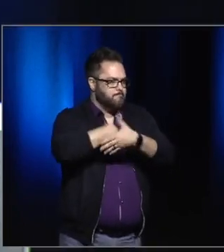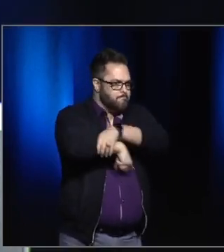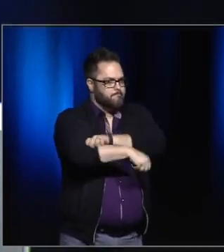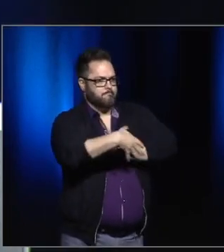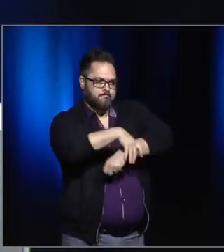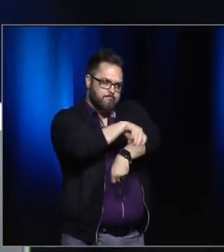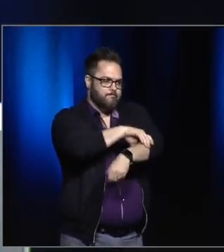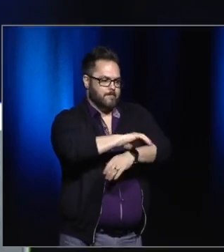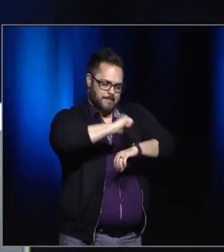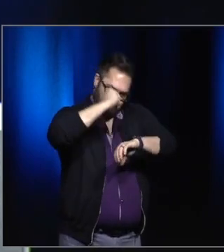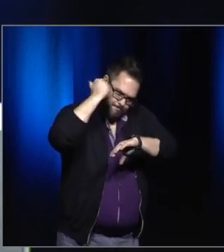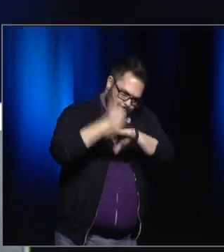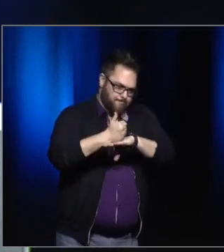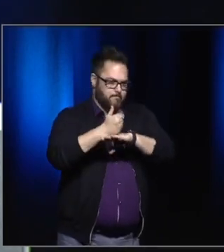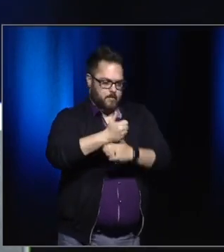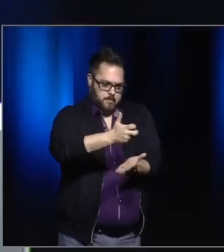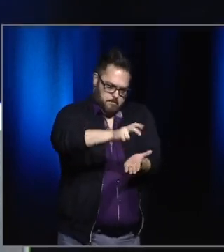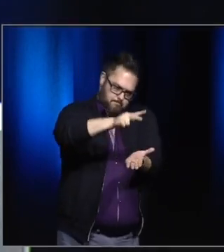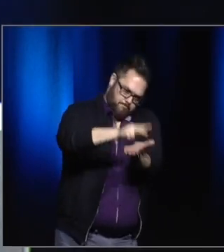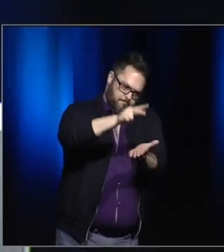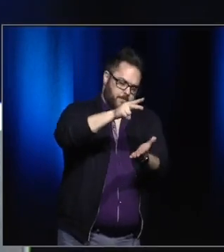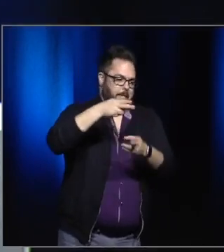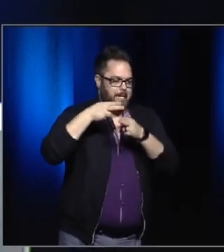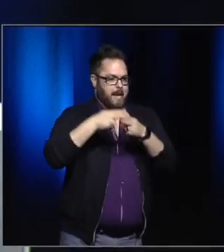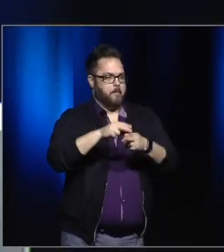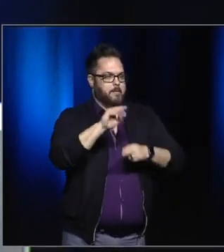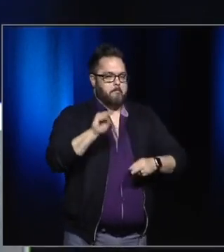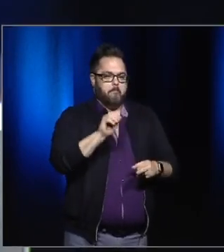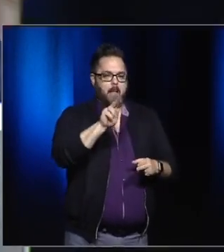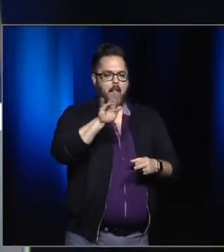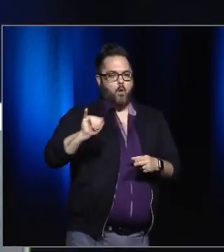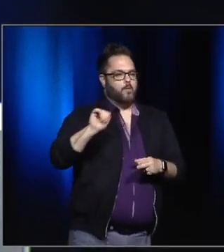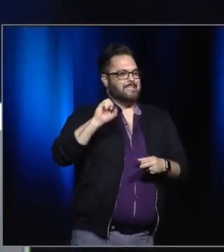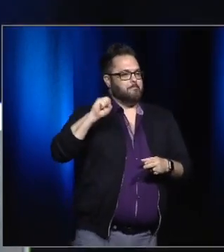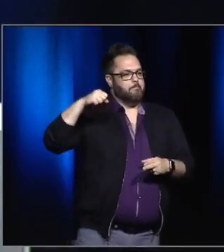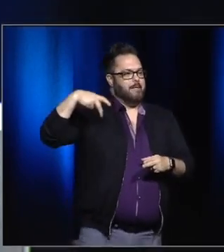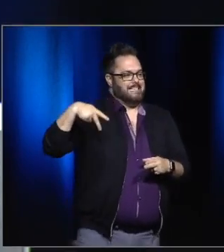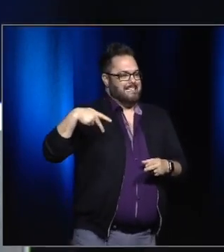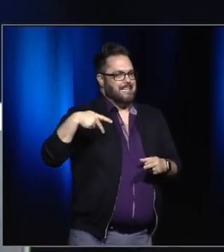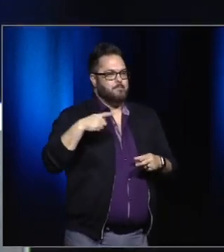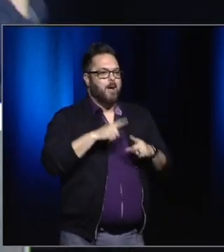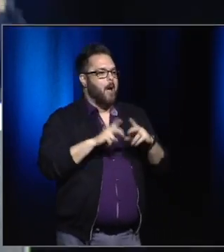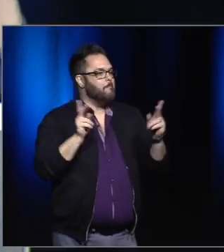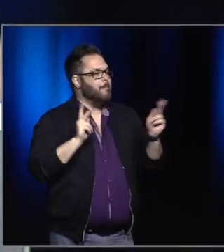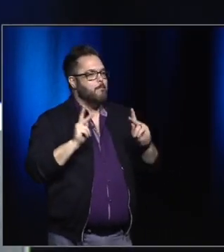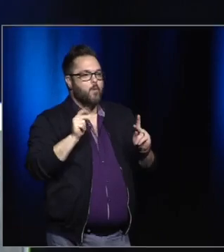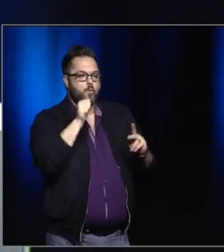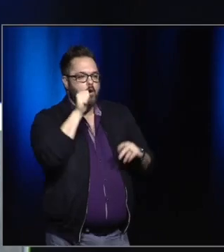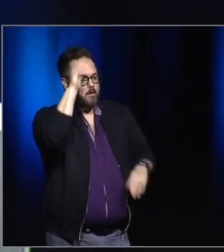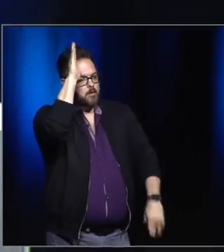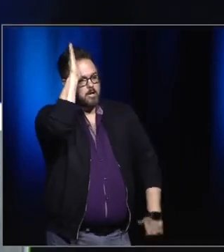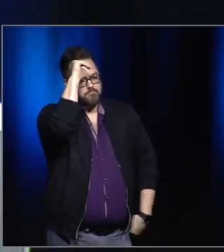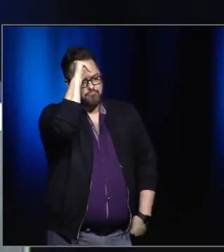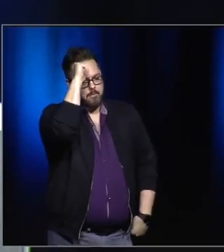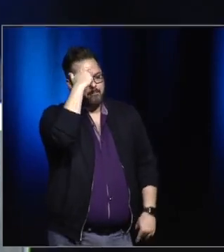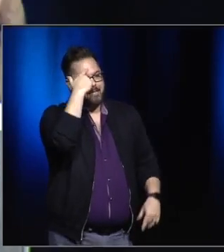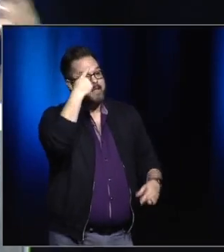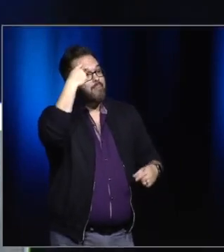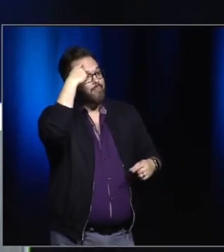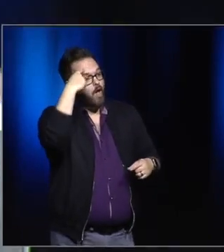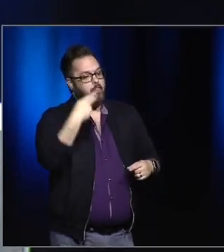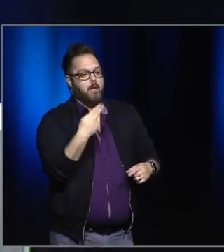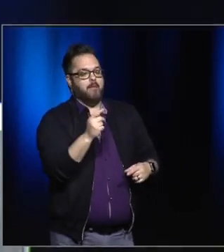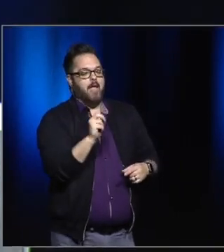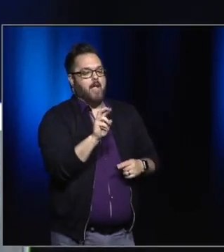a marketing exercise. He's like, no one's listening because they're North and South Island hectares. It sounds like they're the same. There were